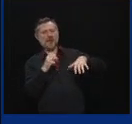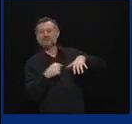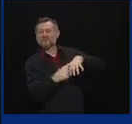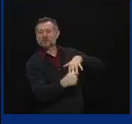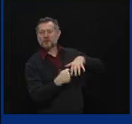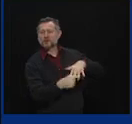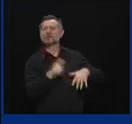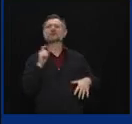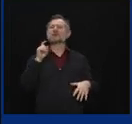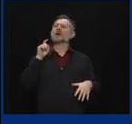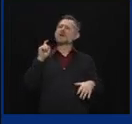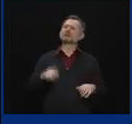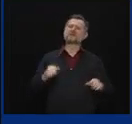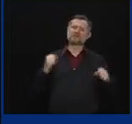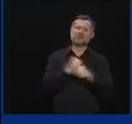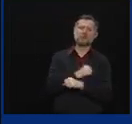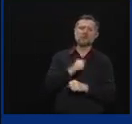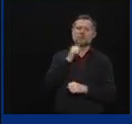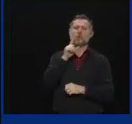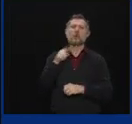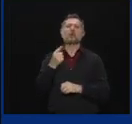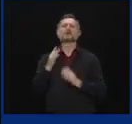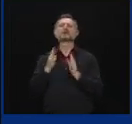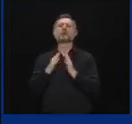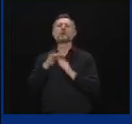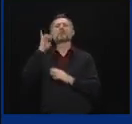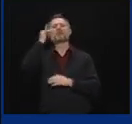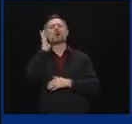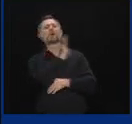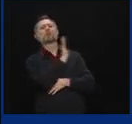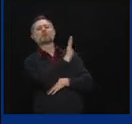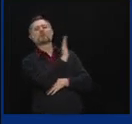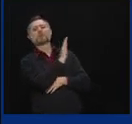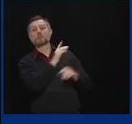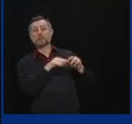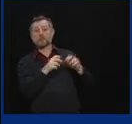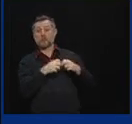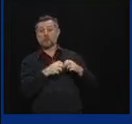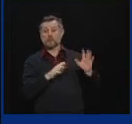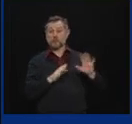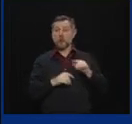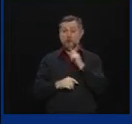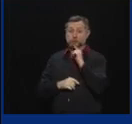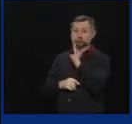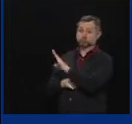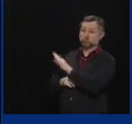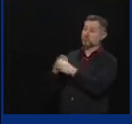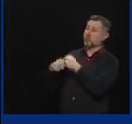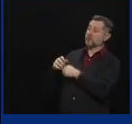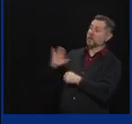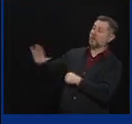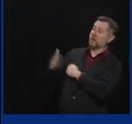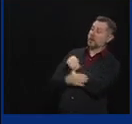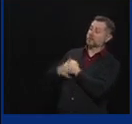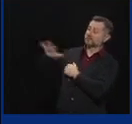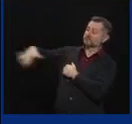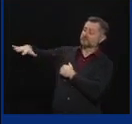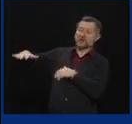Buffalo problem. This is not an urban problem, suburban problem. It is all of our area in Western New York and the